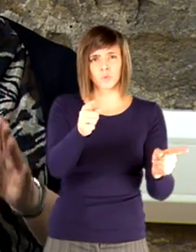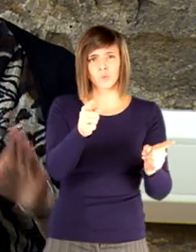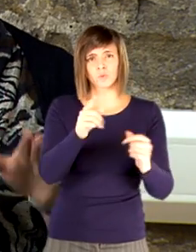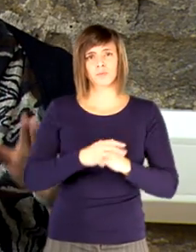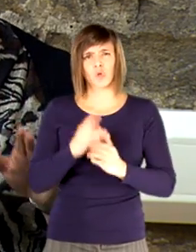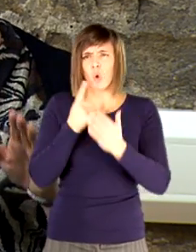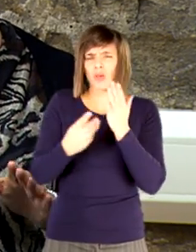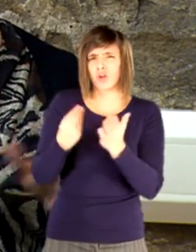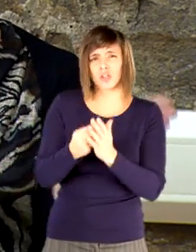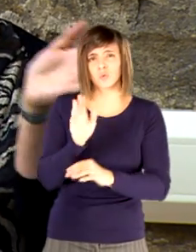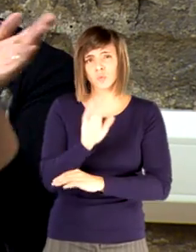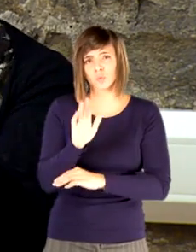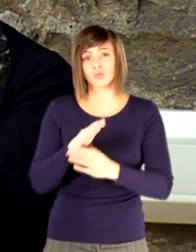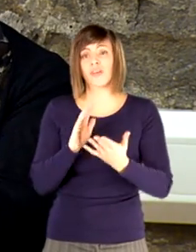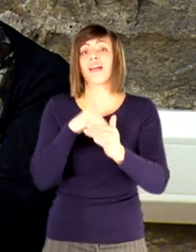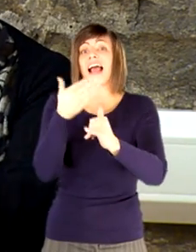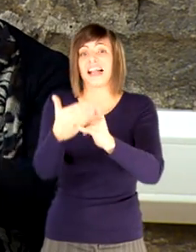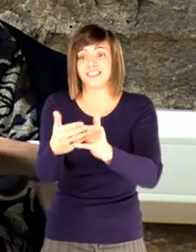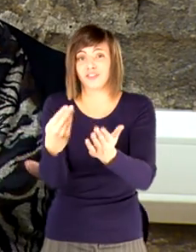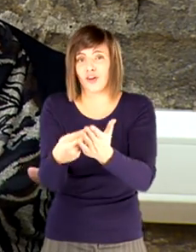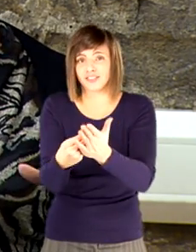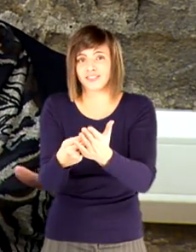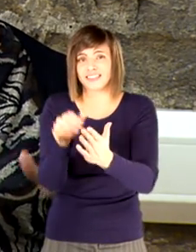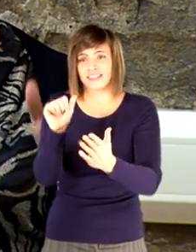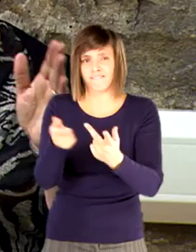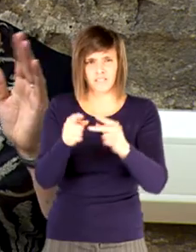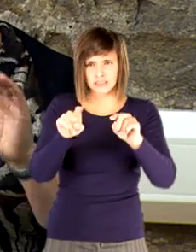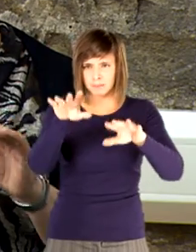it's not just down to cost. It comes to it in the end if all things are